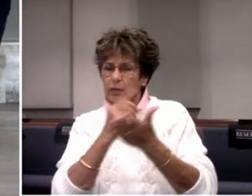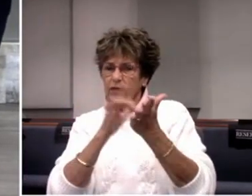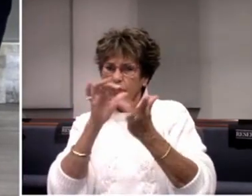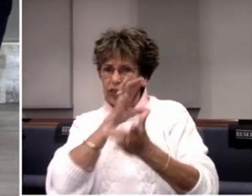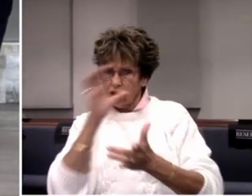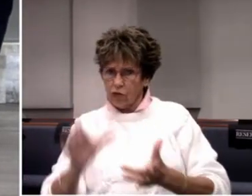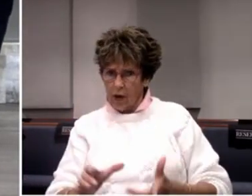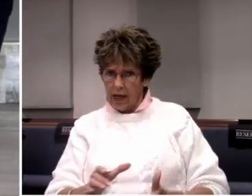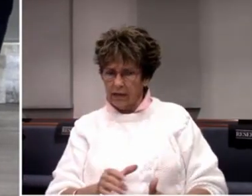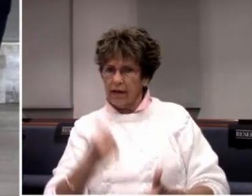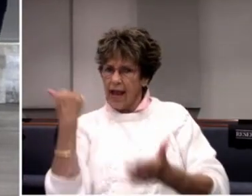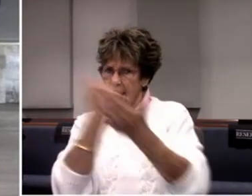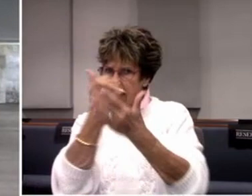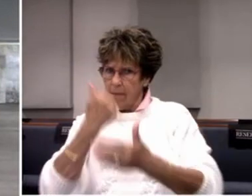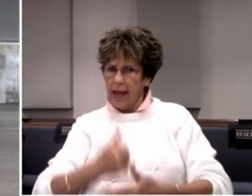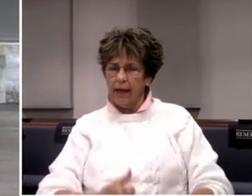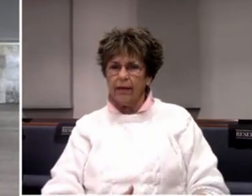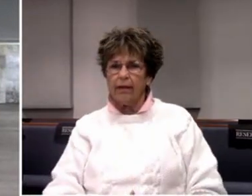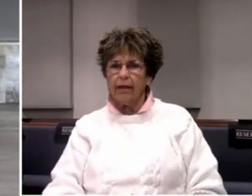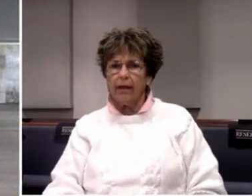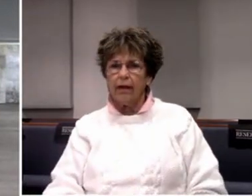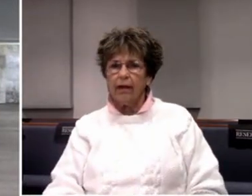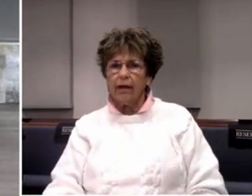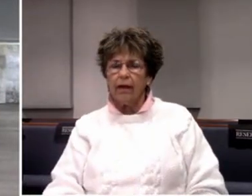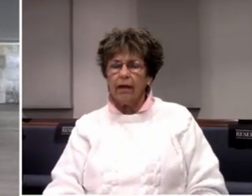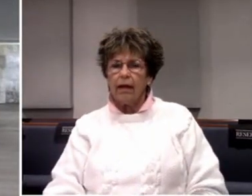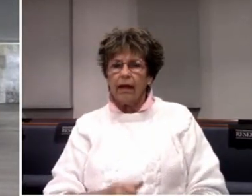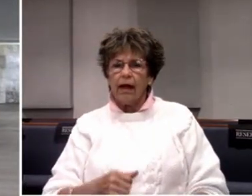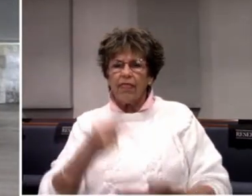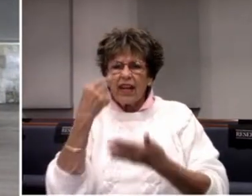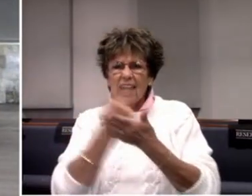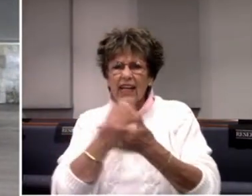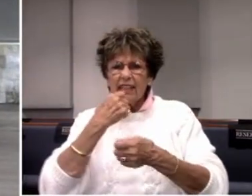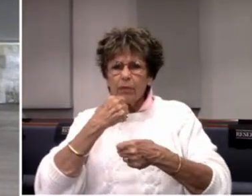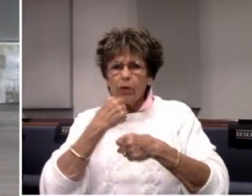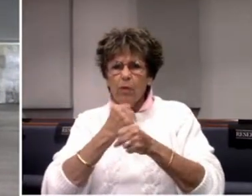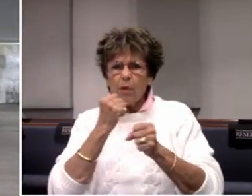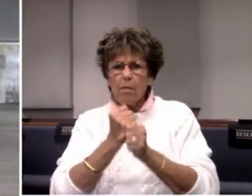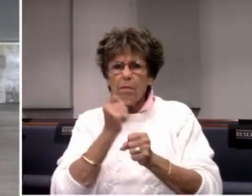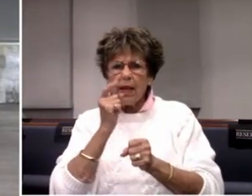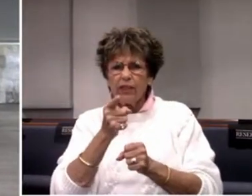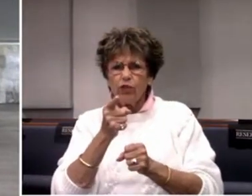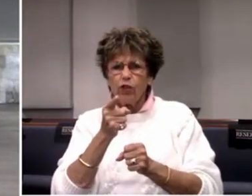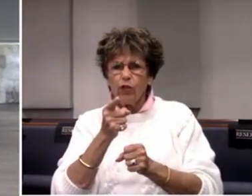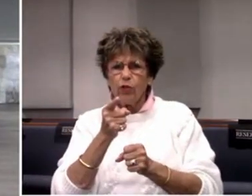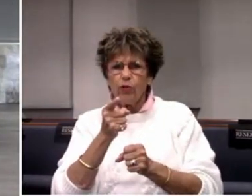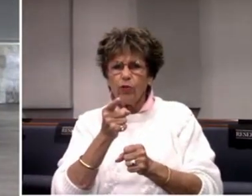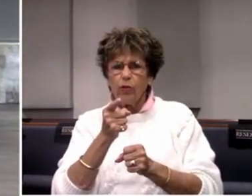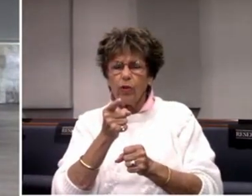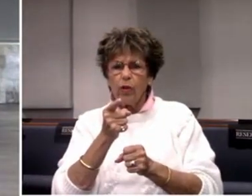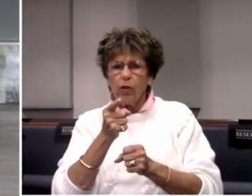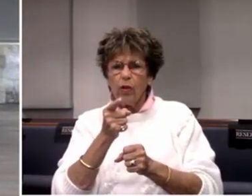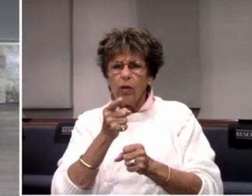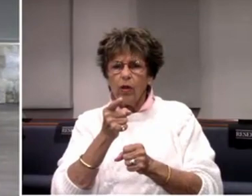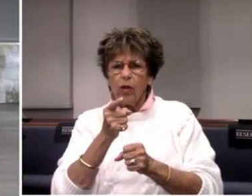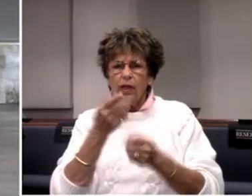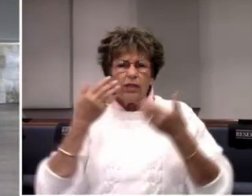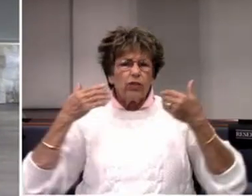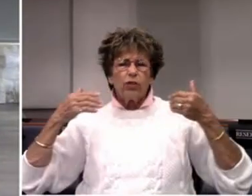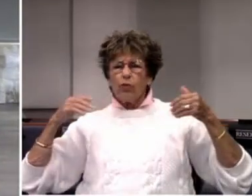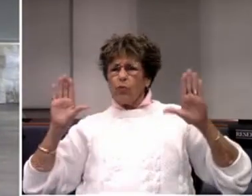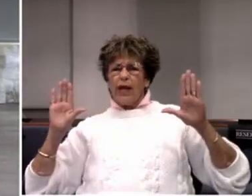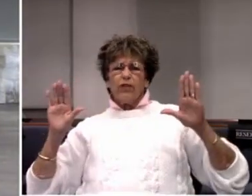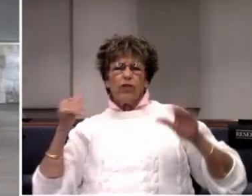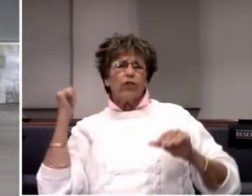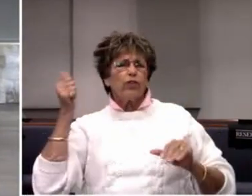believe that, would you say amen? He's saying that the gospel makes you to a position where you surrender yourself wholly to the